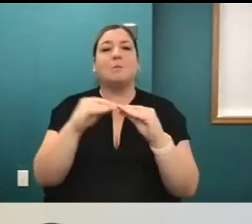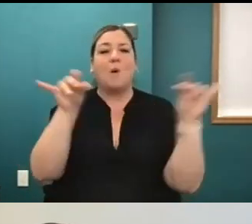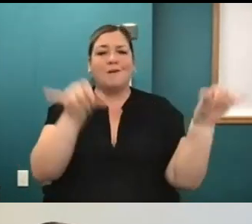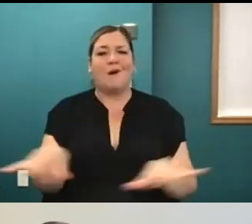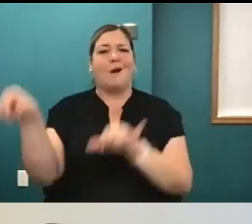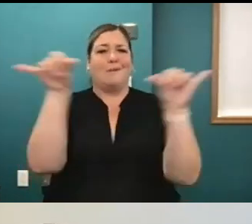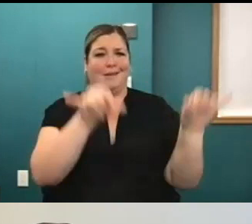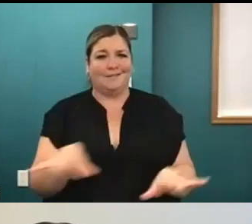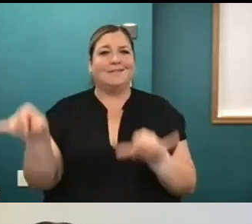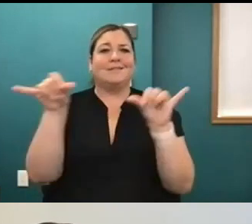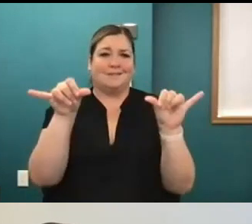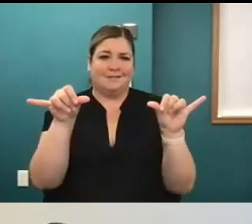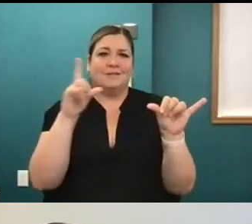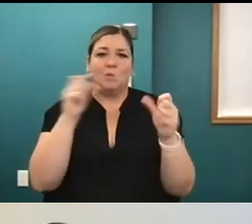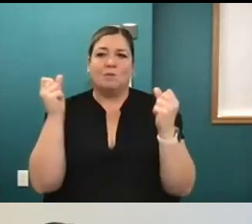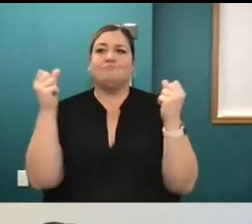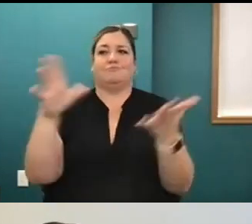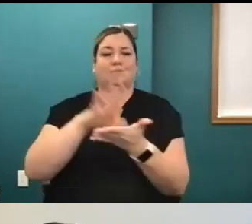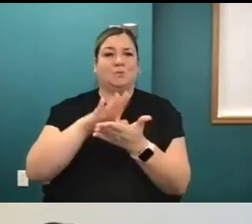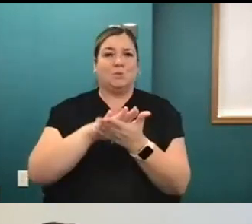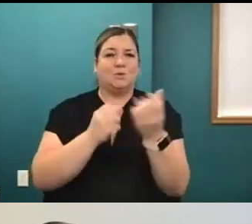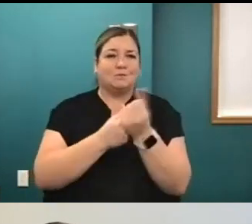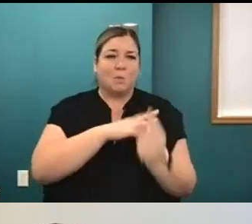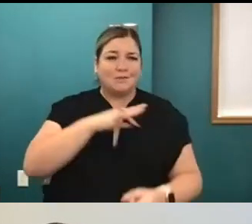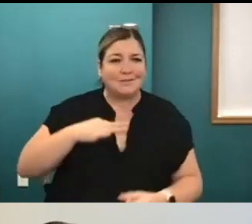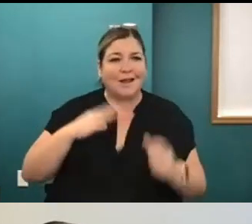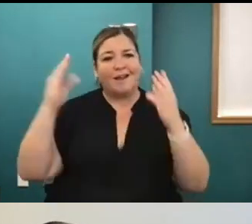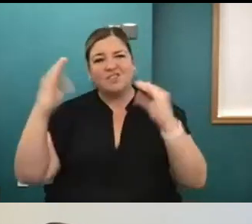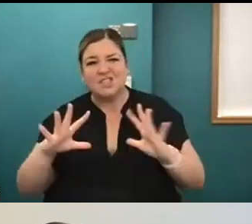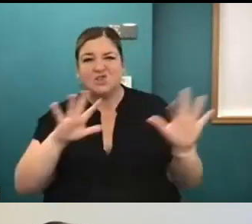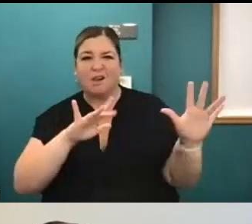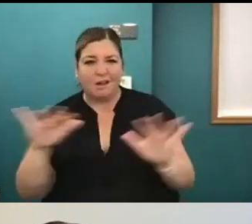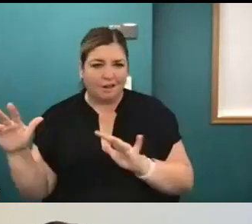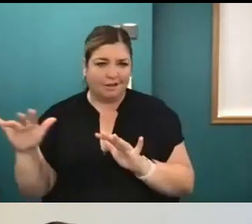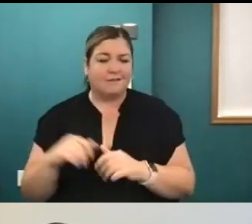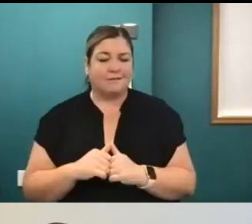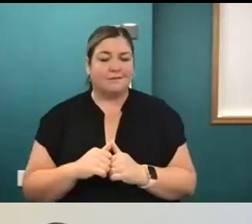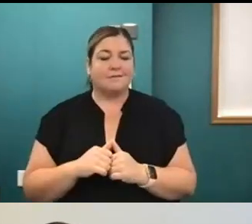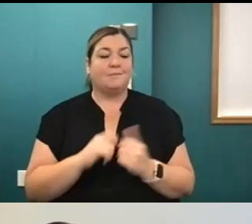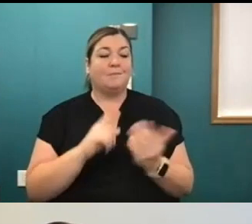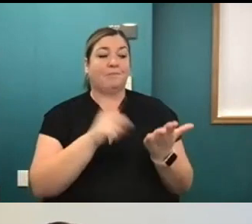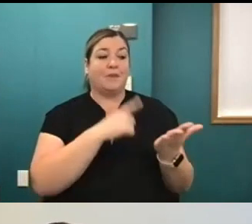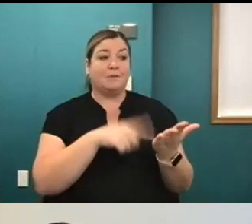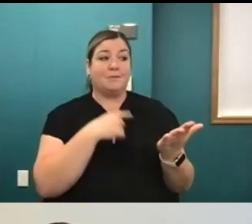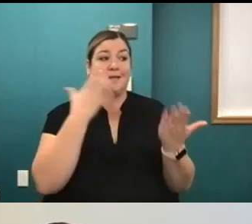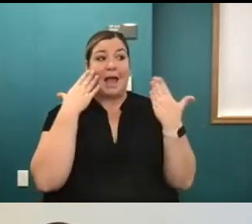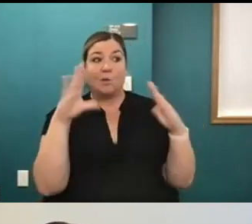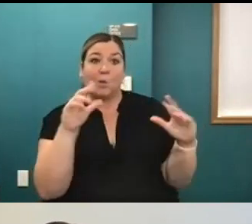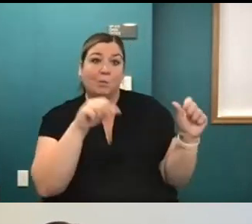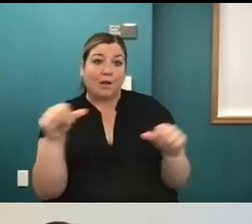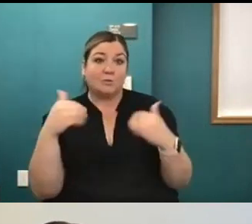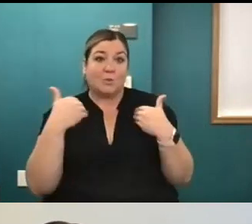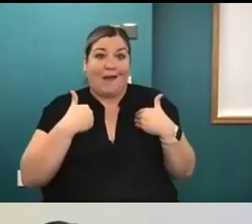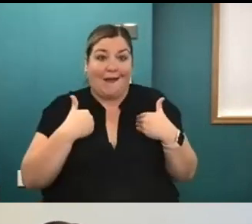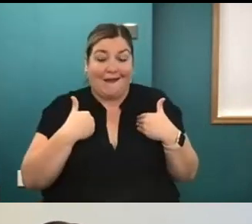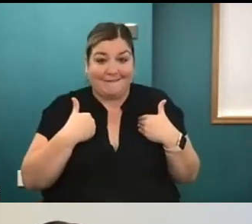ground to a lot of the school support staff, the teachers, et cetera. Sometimes, I don't always know it's feasible to have rechargeable